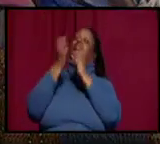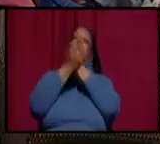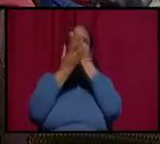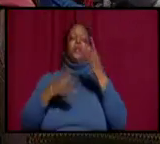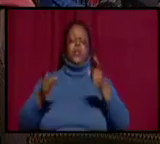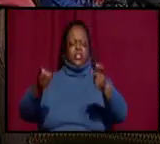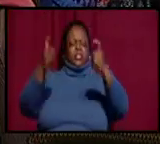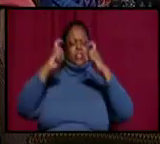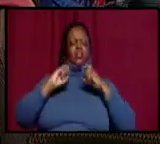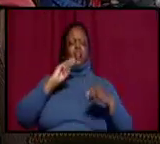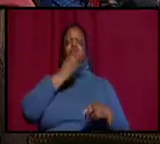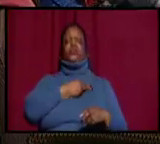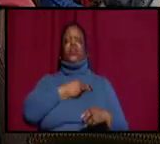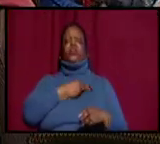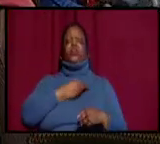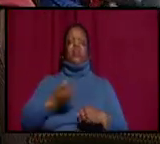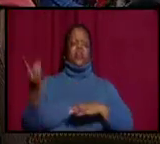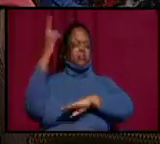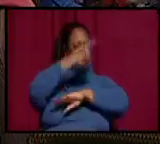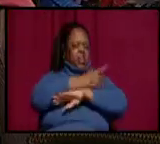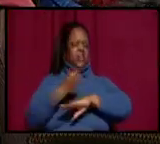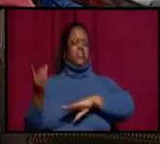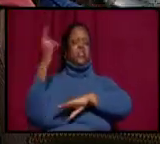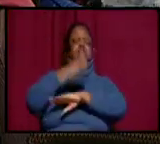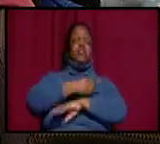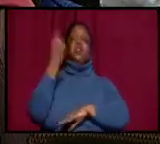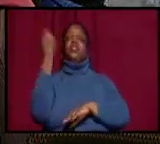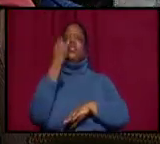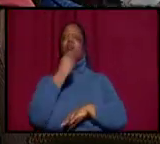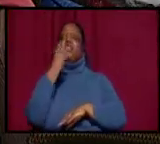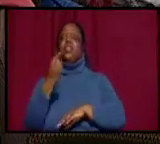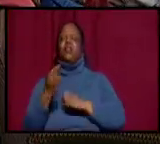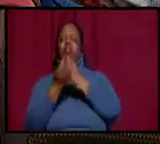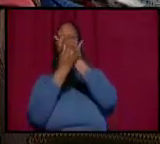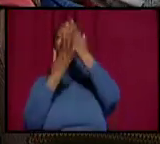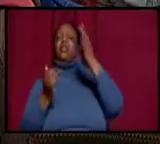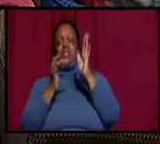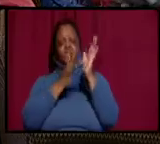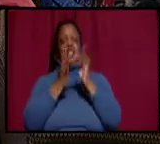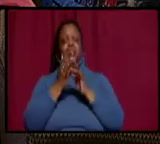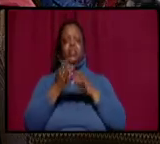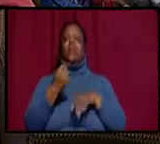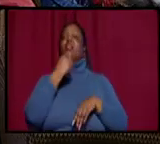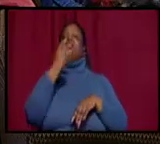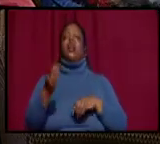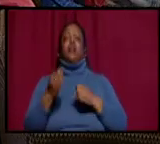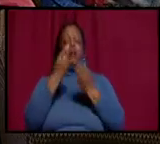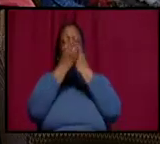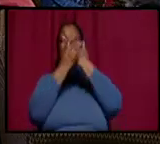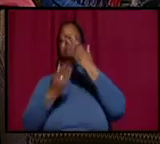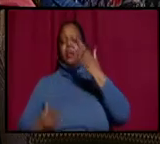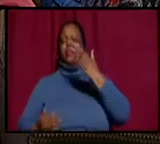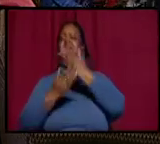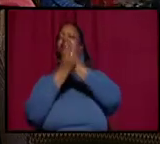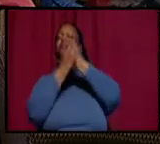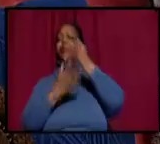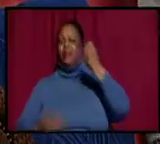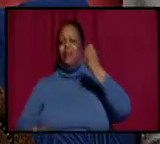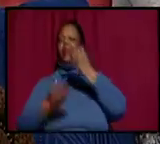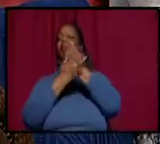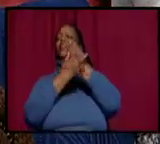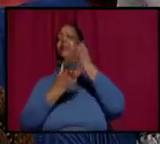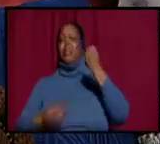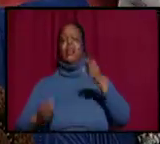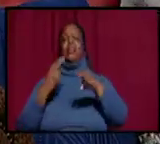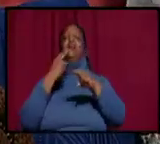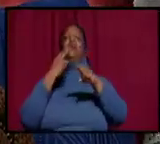that gives us strength from day to day. Somebody say the blood of Jesus, the blood, the blood, the blood. Father God,